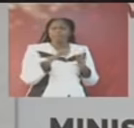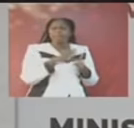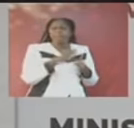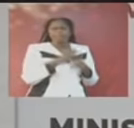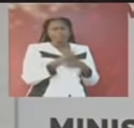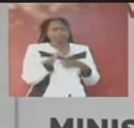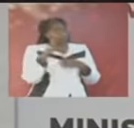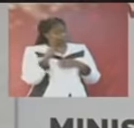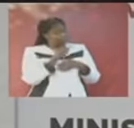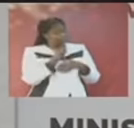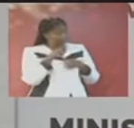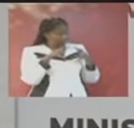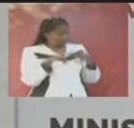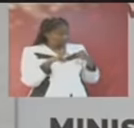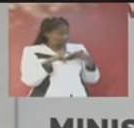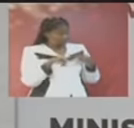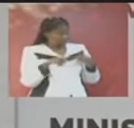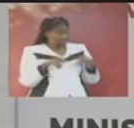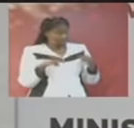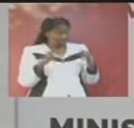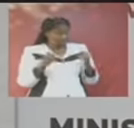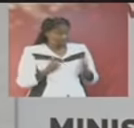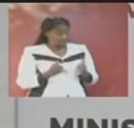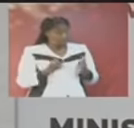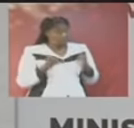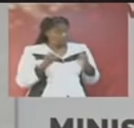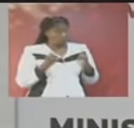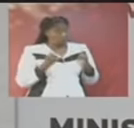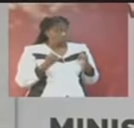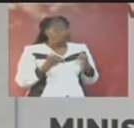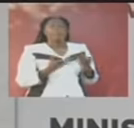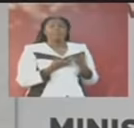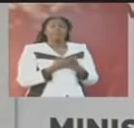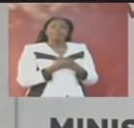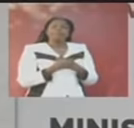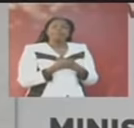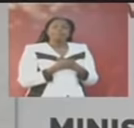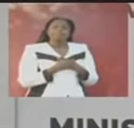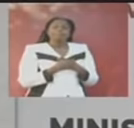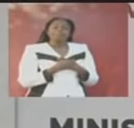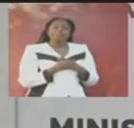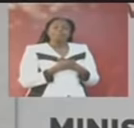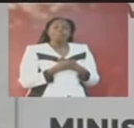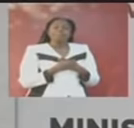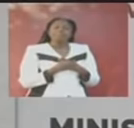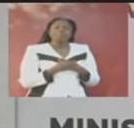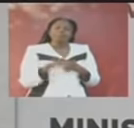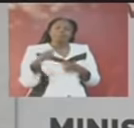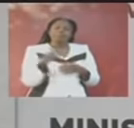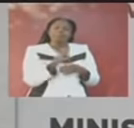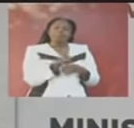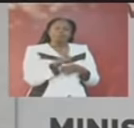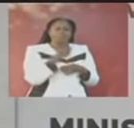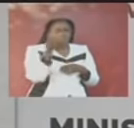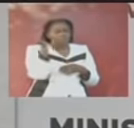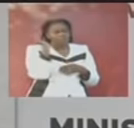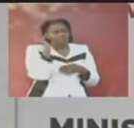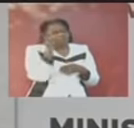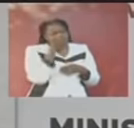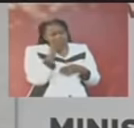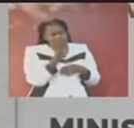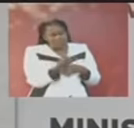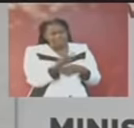coming from clusters as opposed to arising what we would call de novo without any known exposure in the